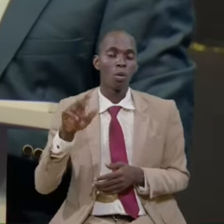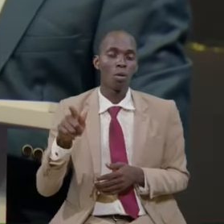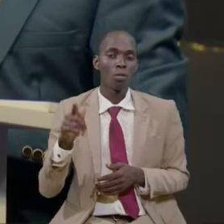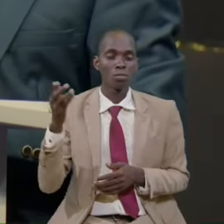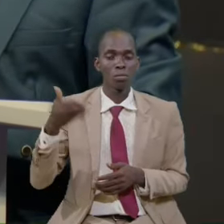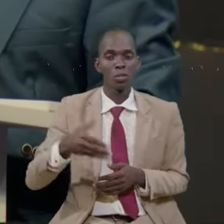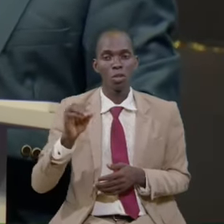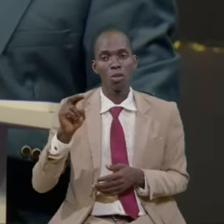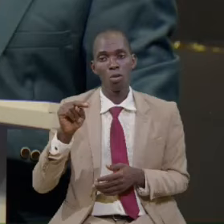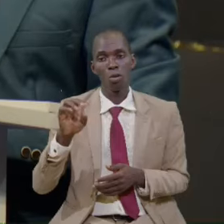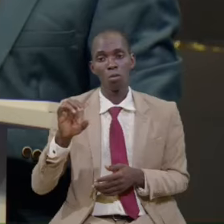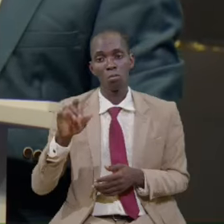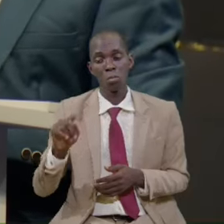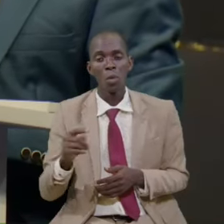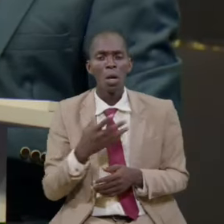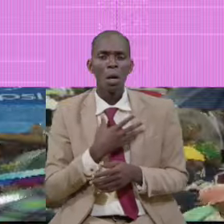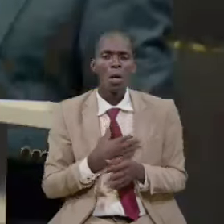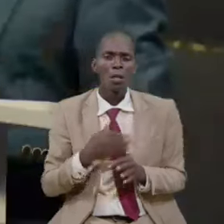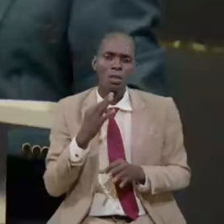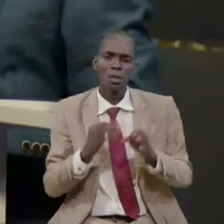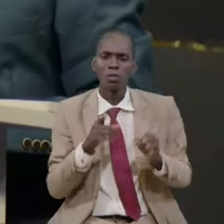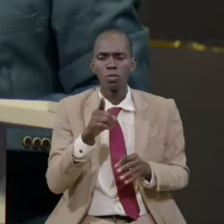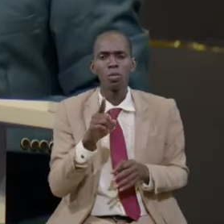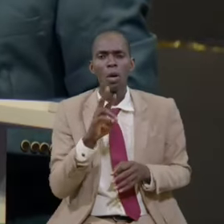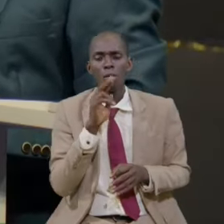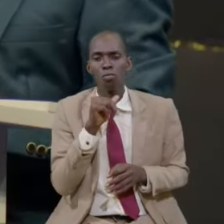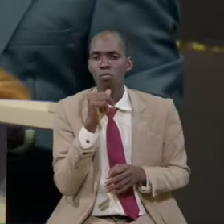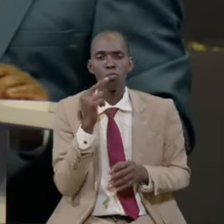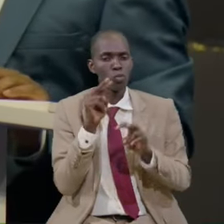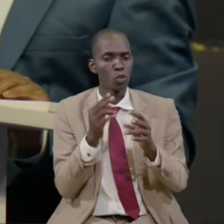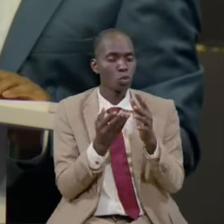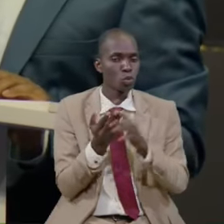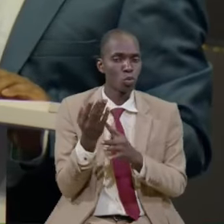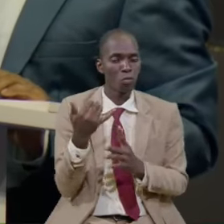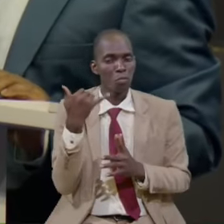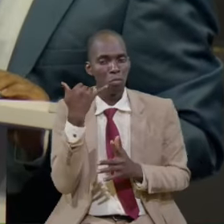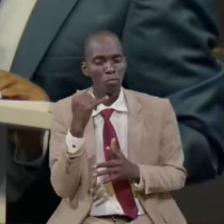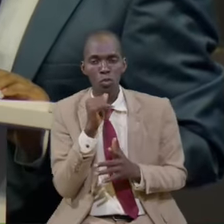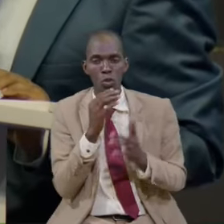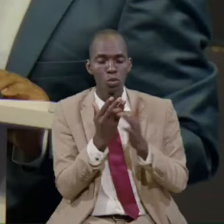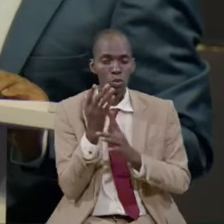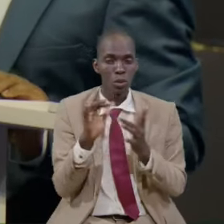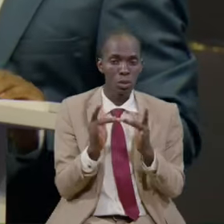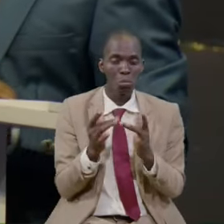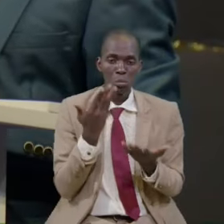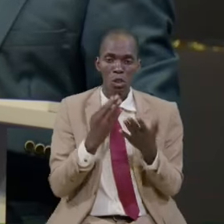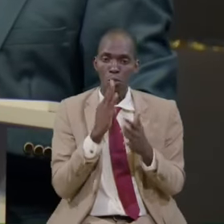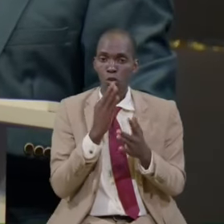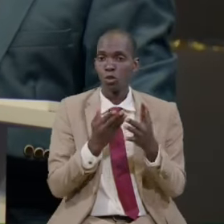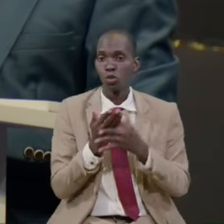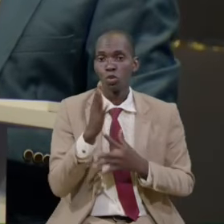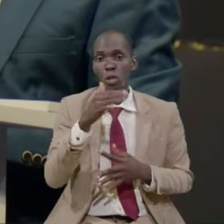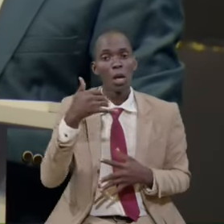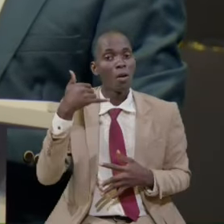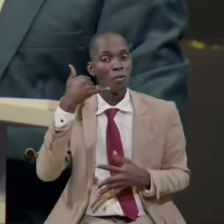television and you have just given your life to Christ, please send your name, phone number,